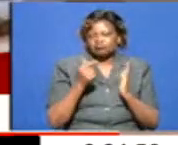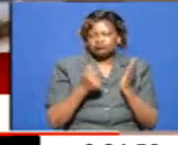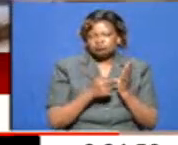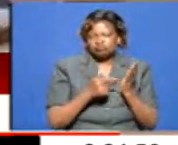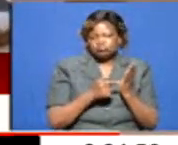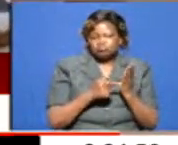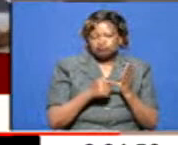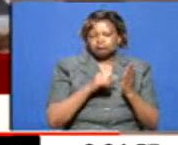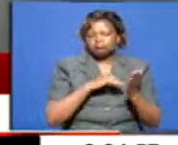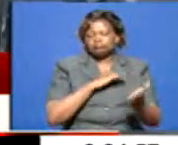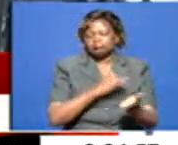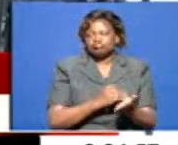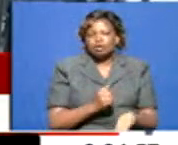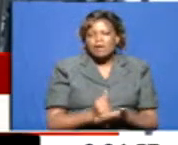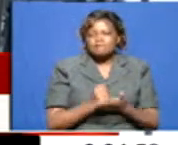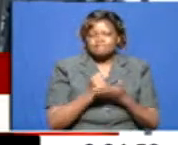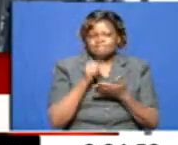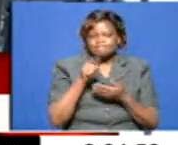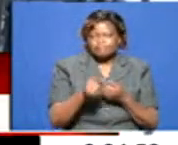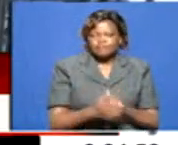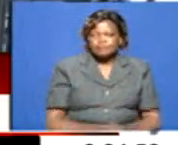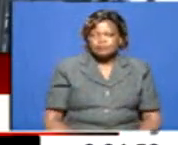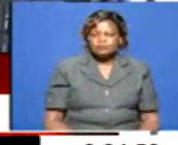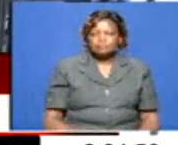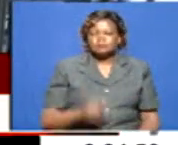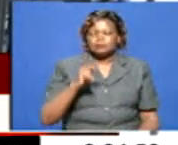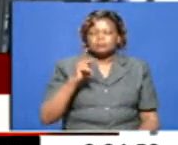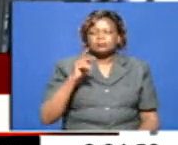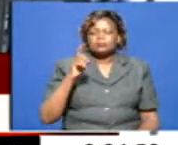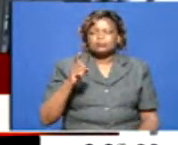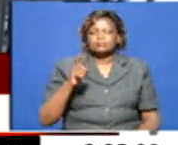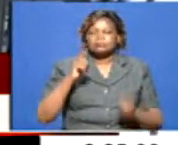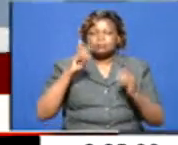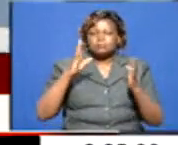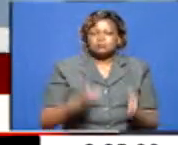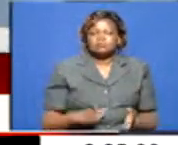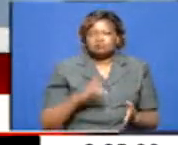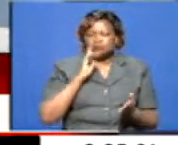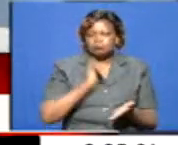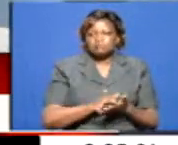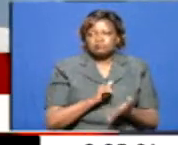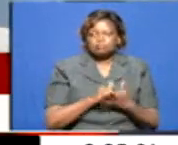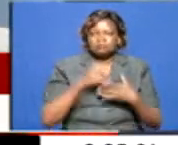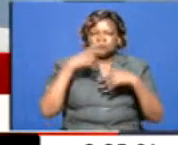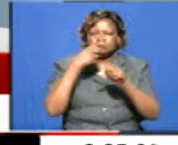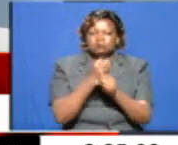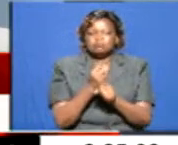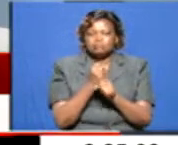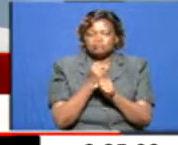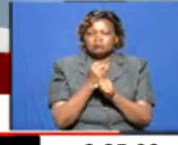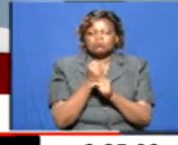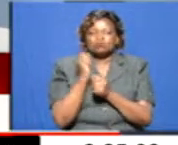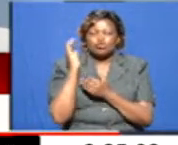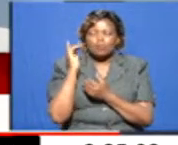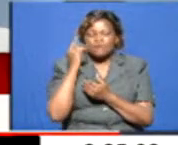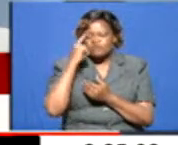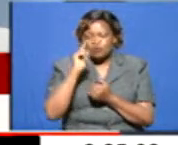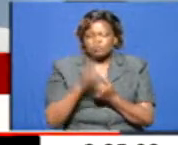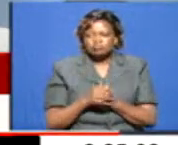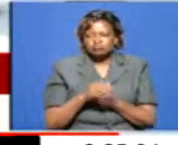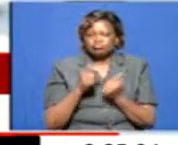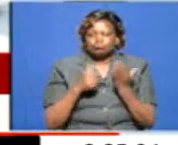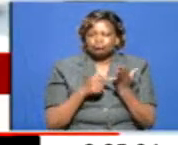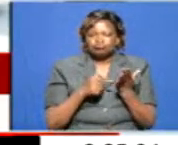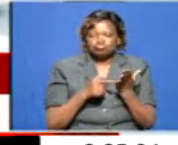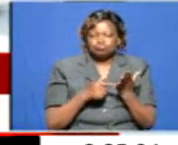capabilities to enable this preference. Aki Executive Director Tom Gishui says the association hopes for end-to-end digitization